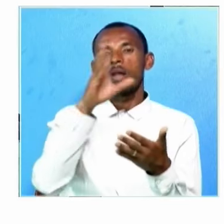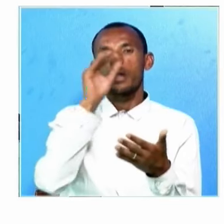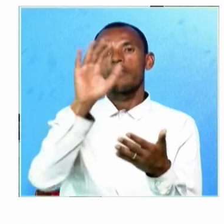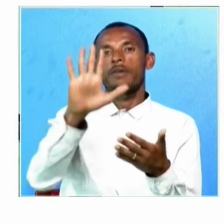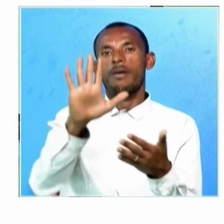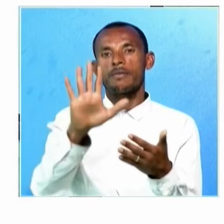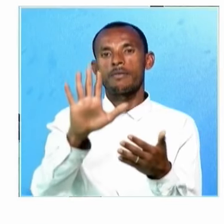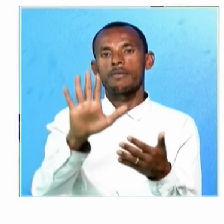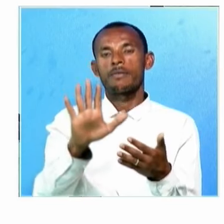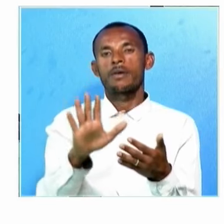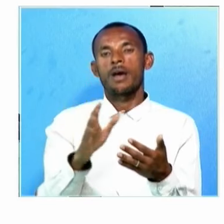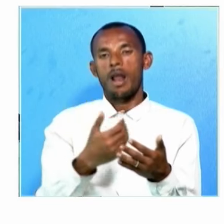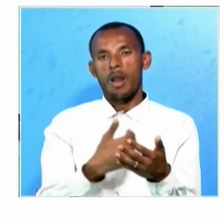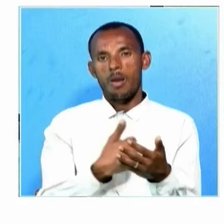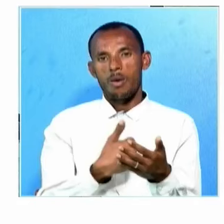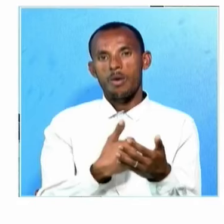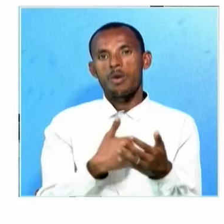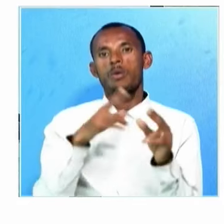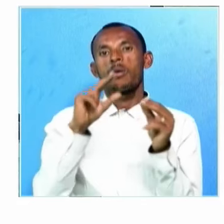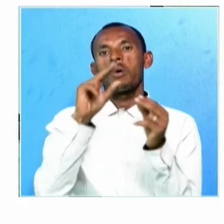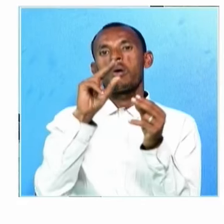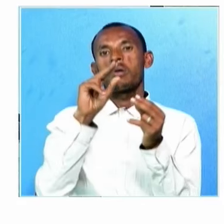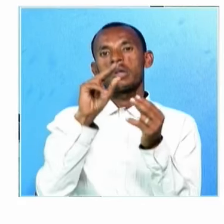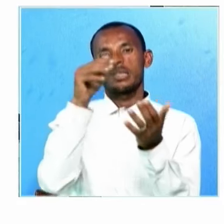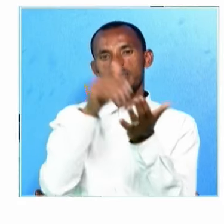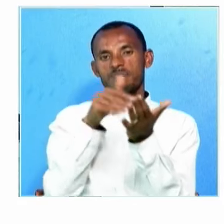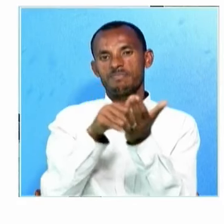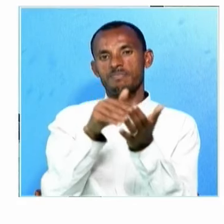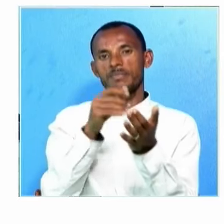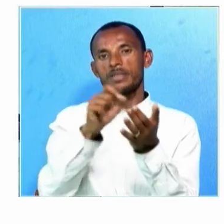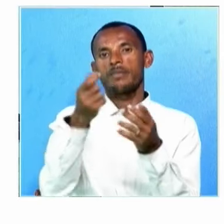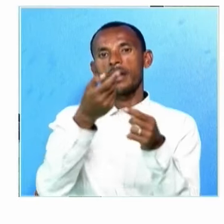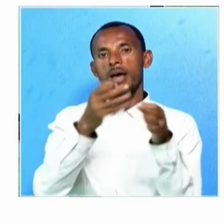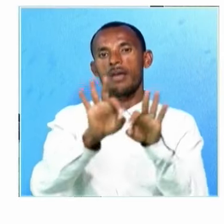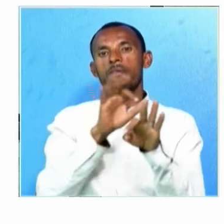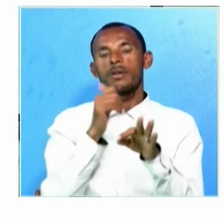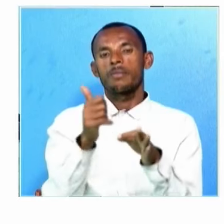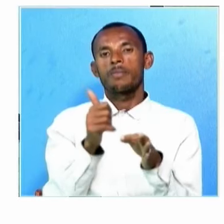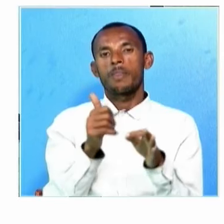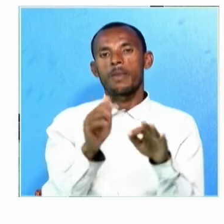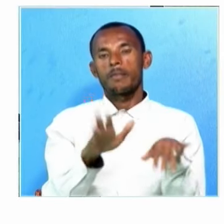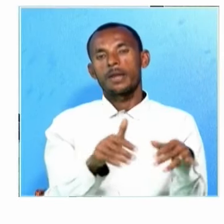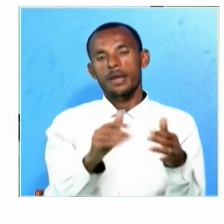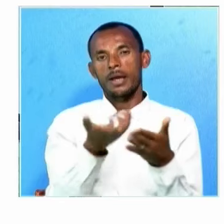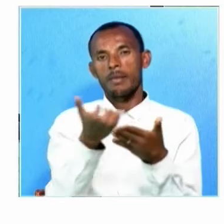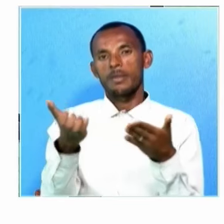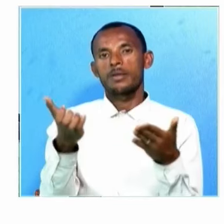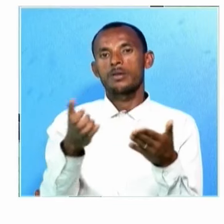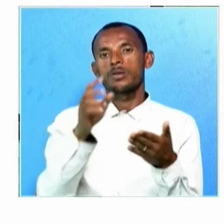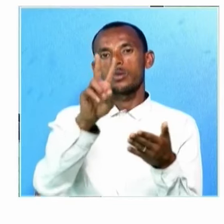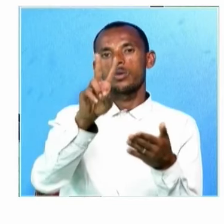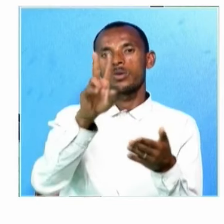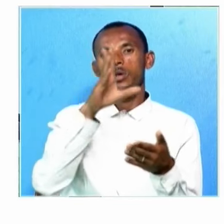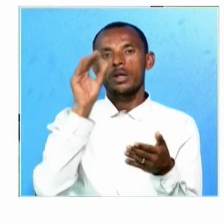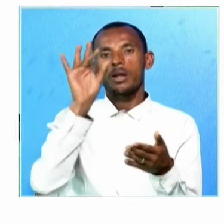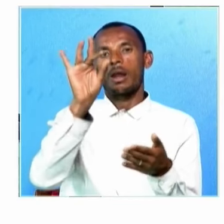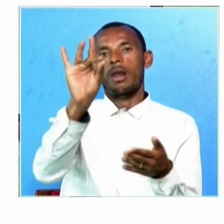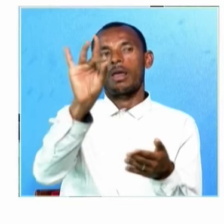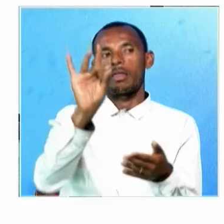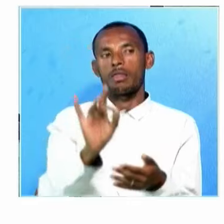are written here, so no need of writing again. So, the remaining elements are 2 and